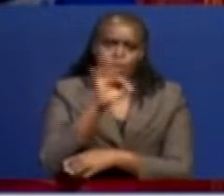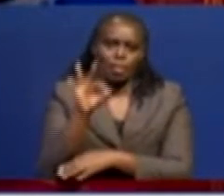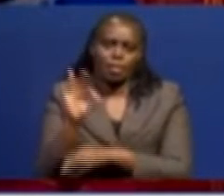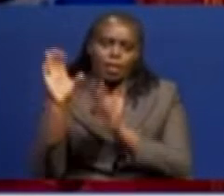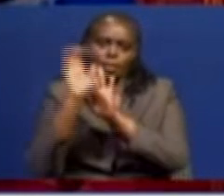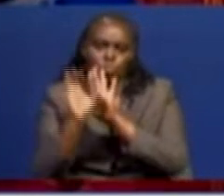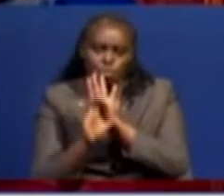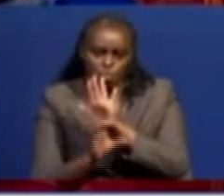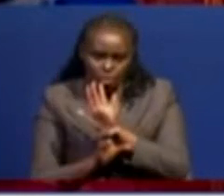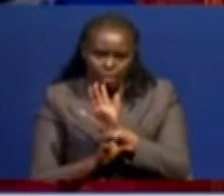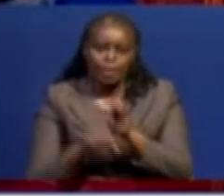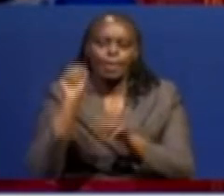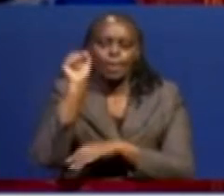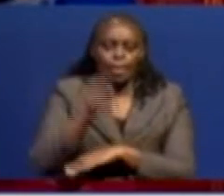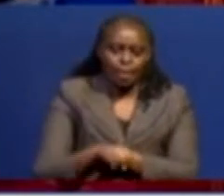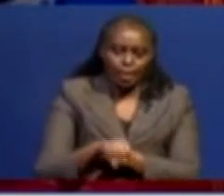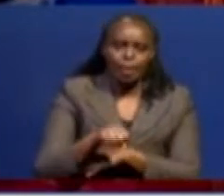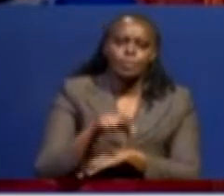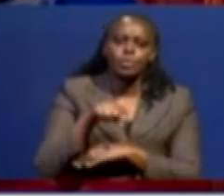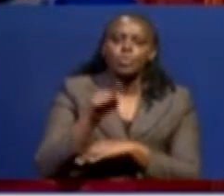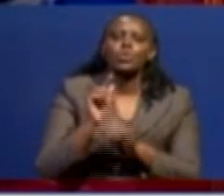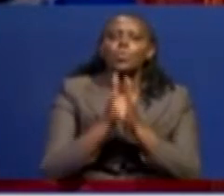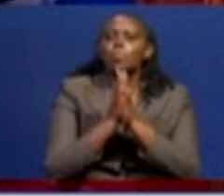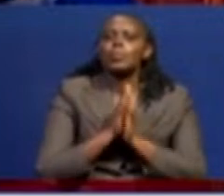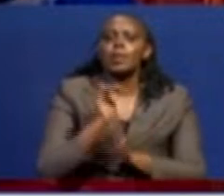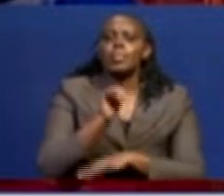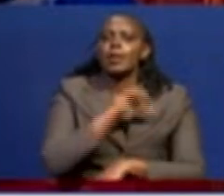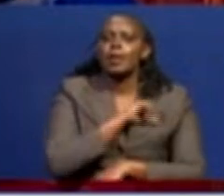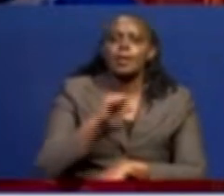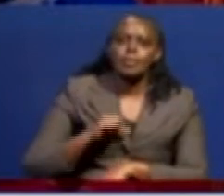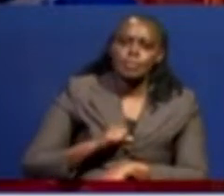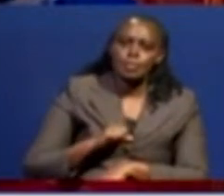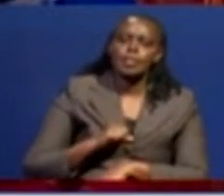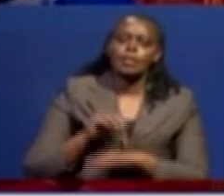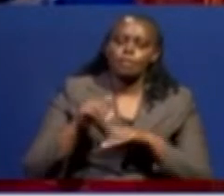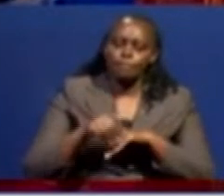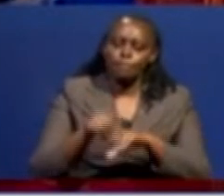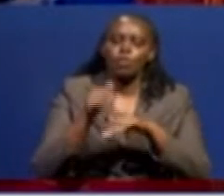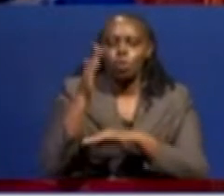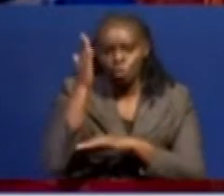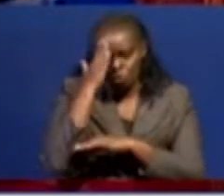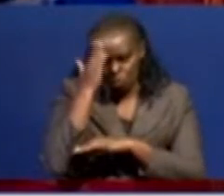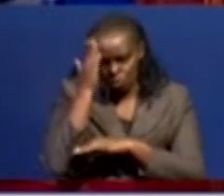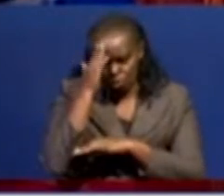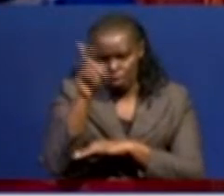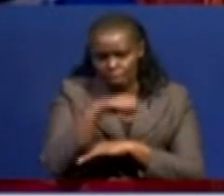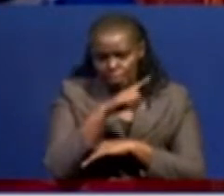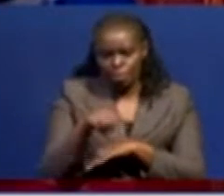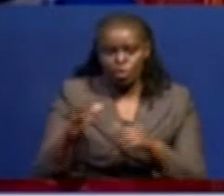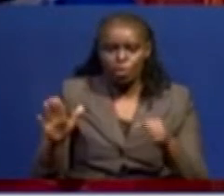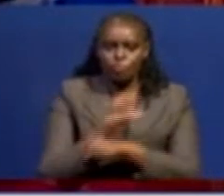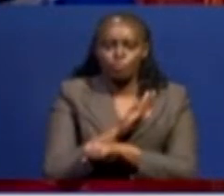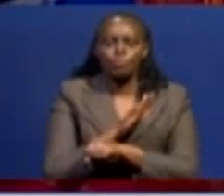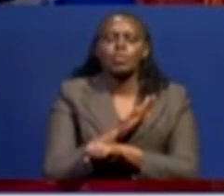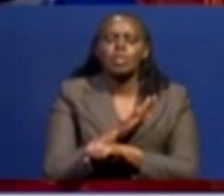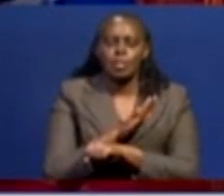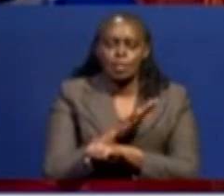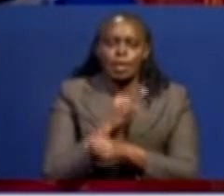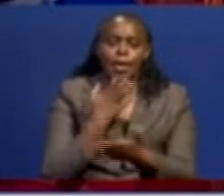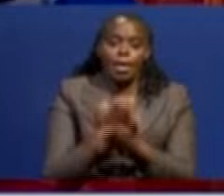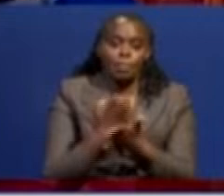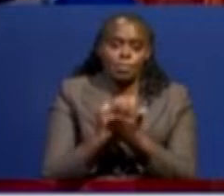together with the Section 33 of the Constitution? Yes. Is it your prayer, therefore, that the Senate should uphold and consider this ground as